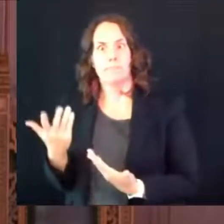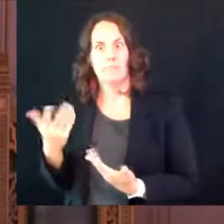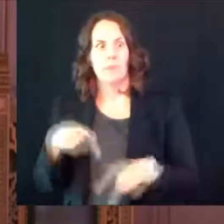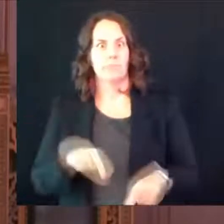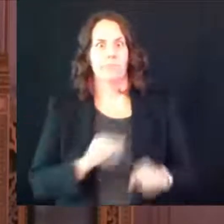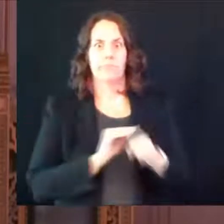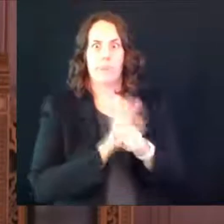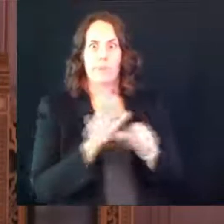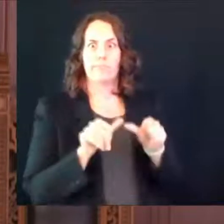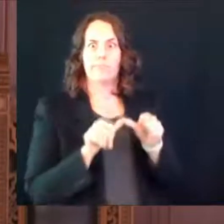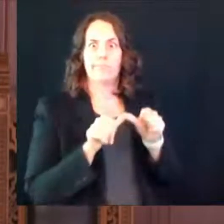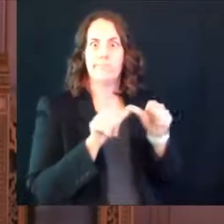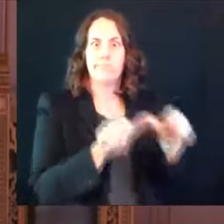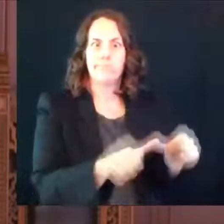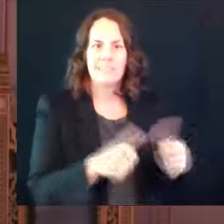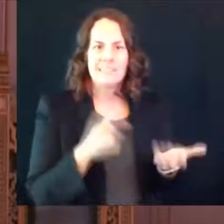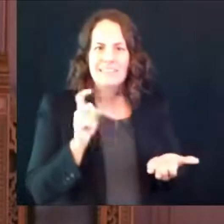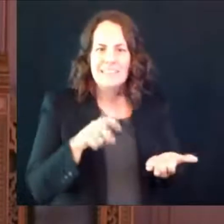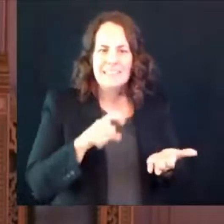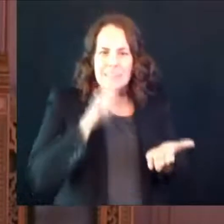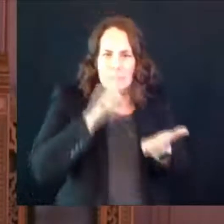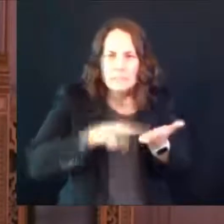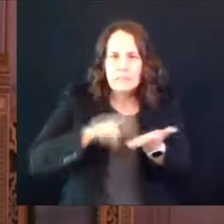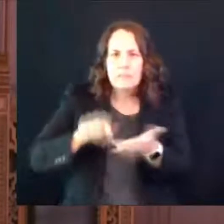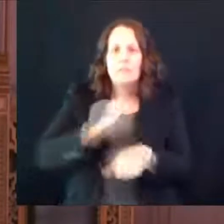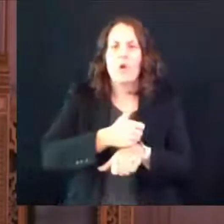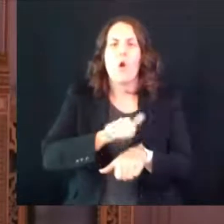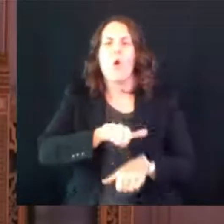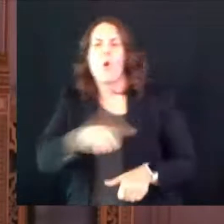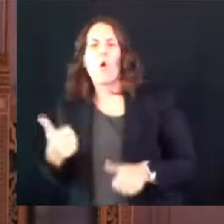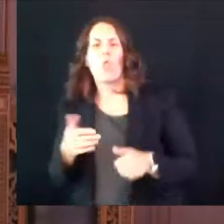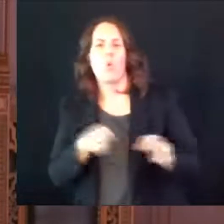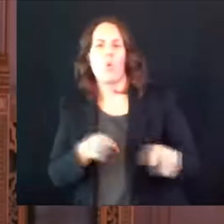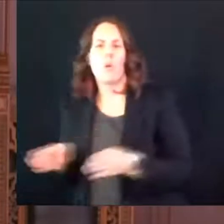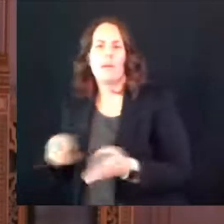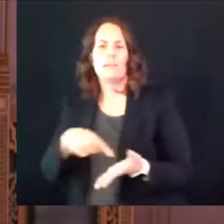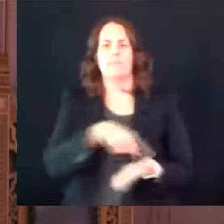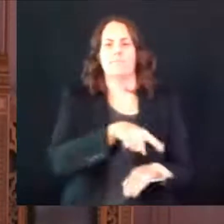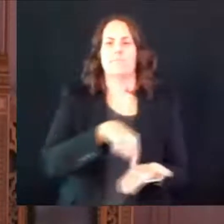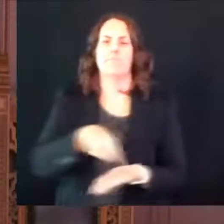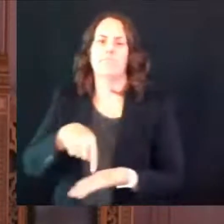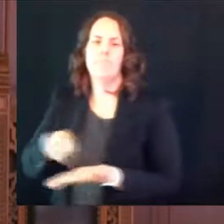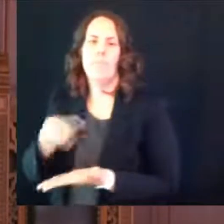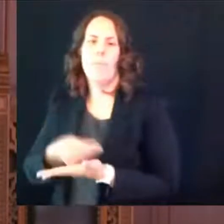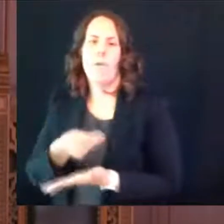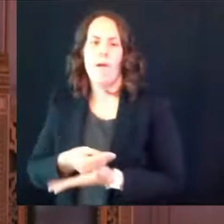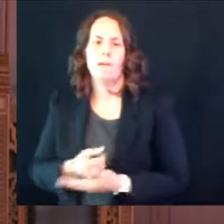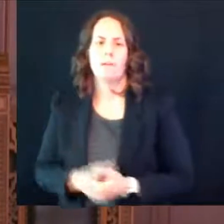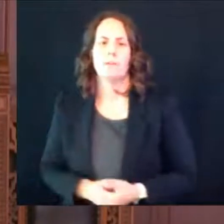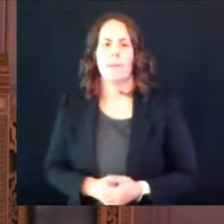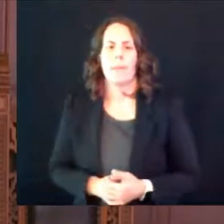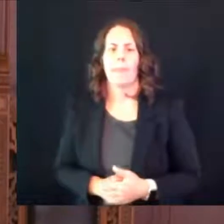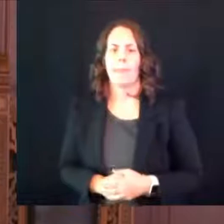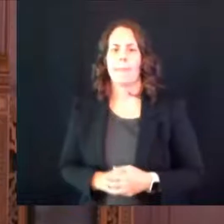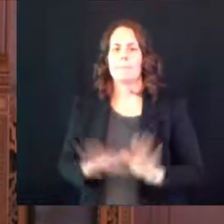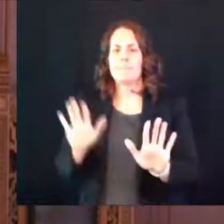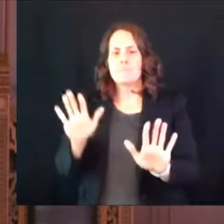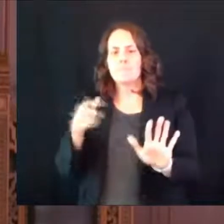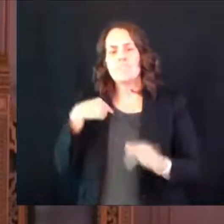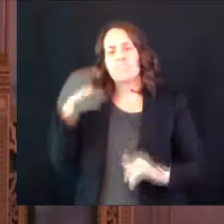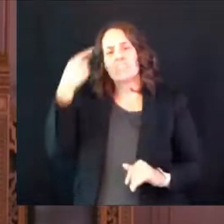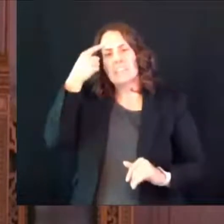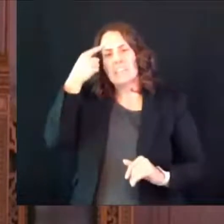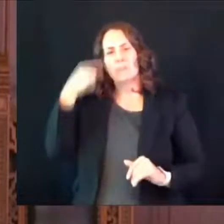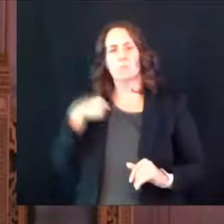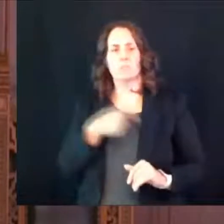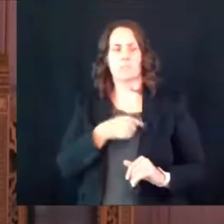backlogs be made. I think we're going to be able to be in a good shape in the very near future. That will give